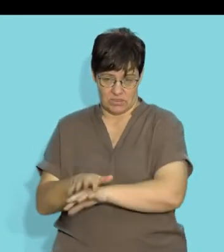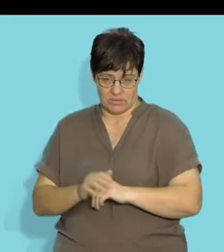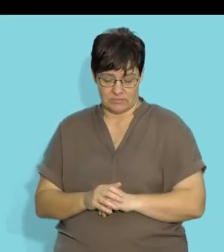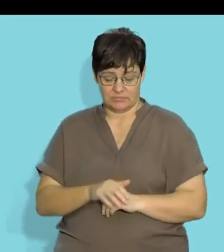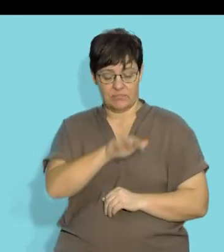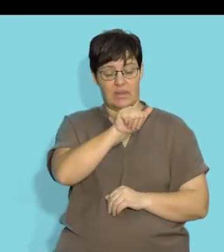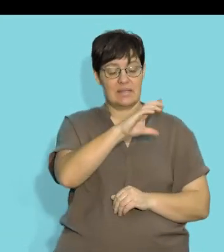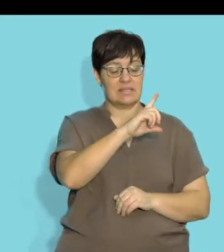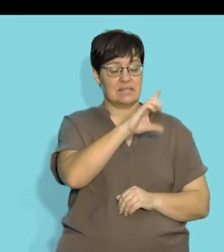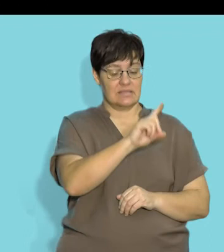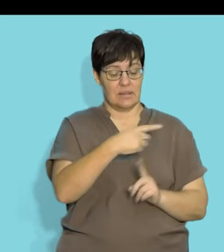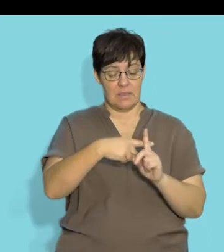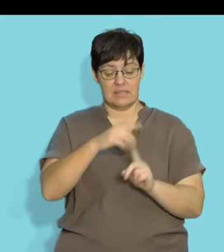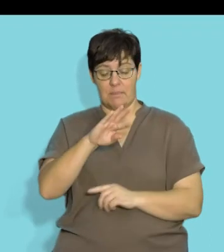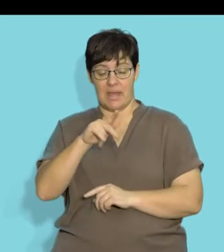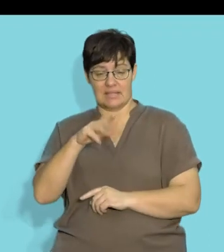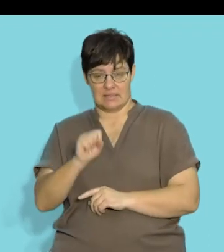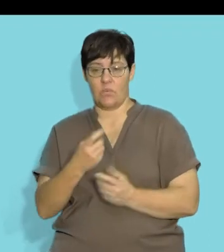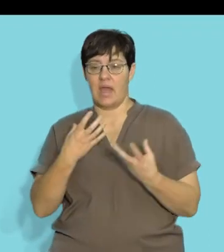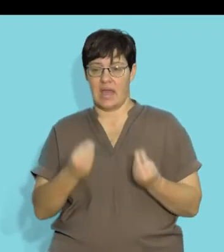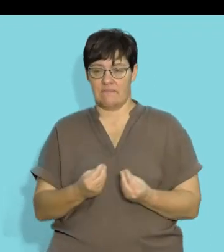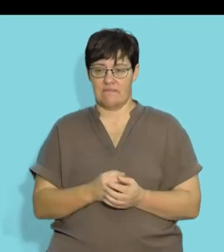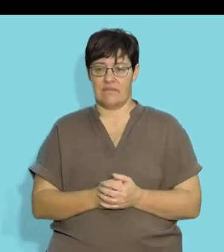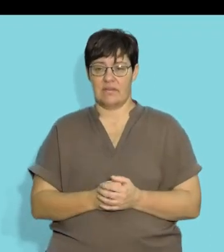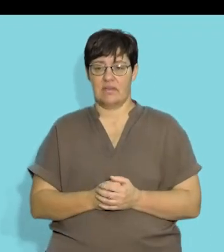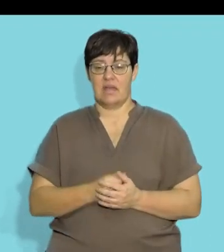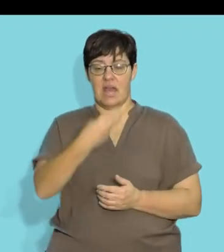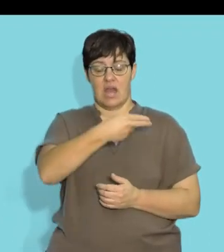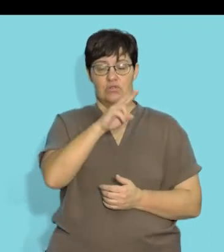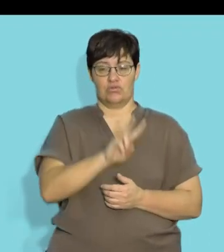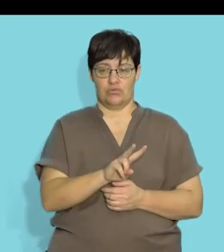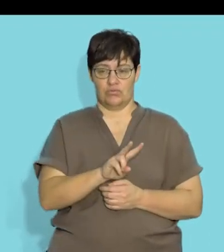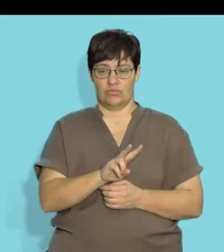reaction. What do we have? We've got sulfuric acid, which is